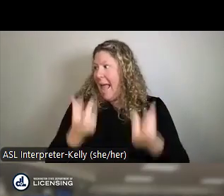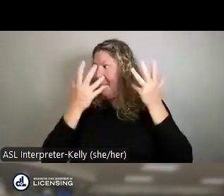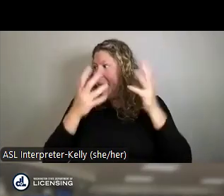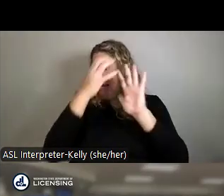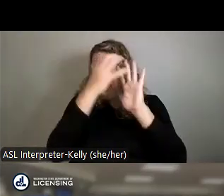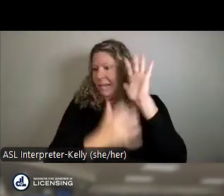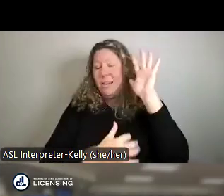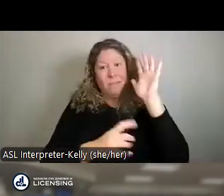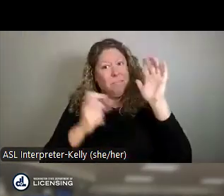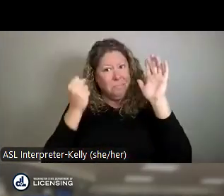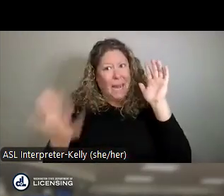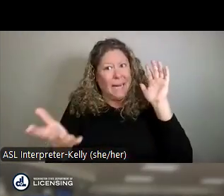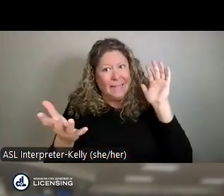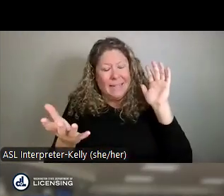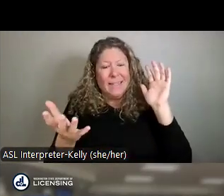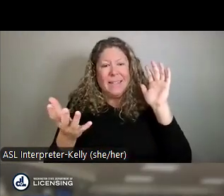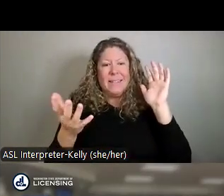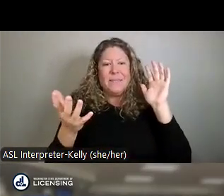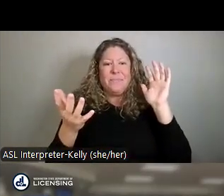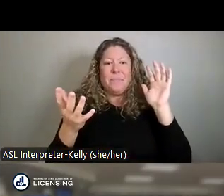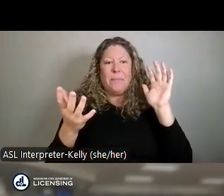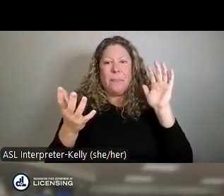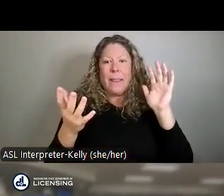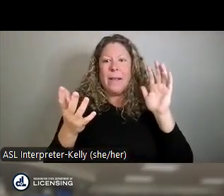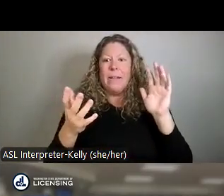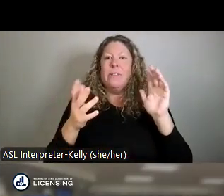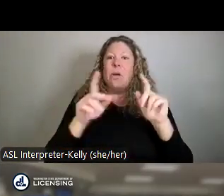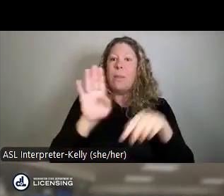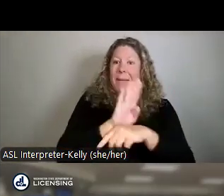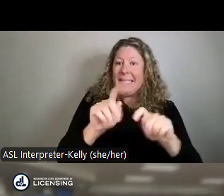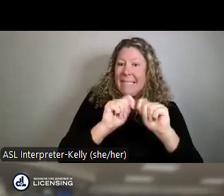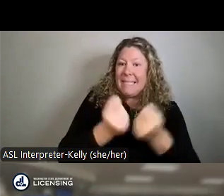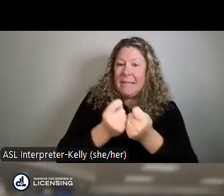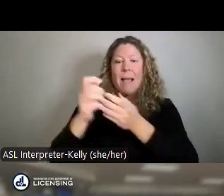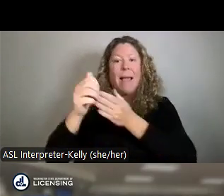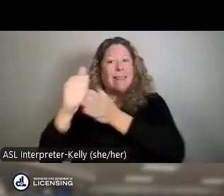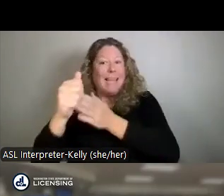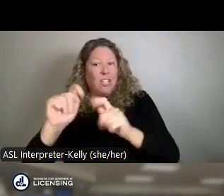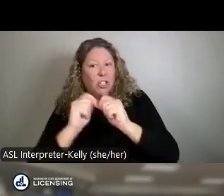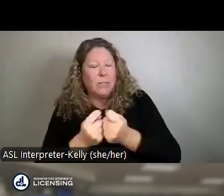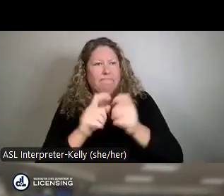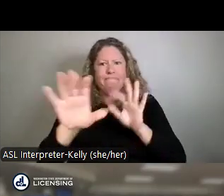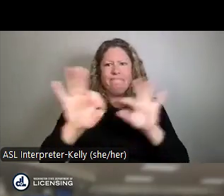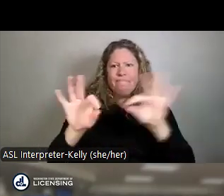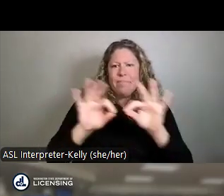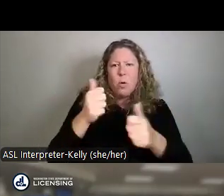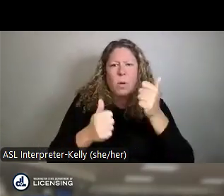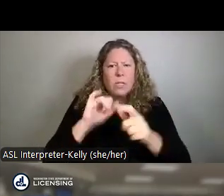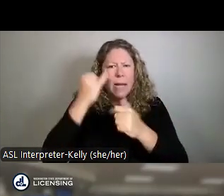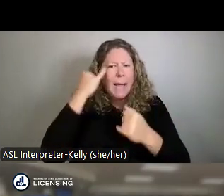significant. So the business team and the leadership team went through those, chose which ideas we could